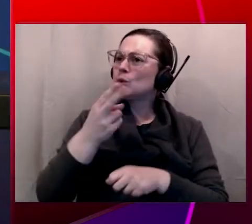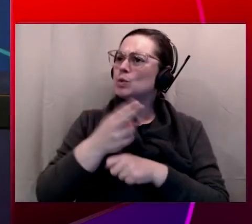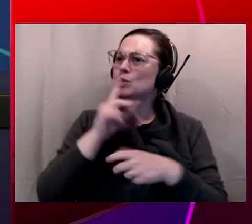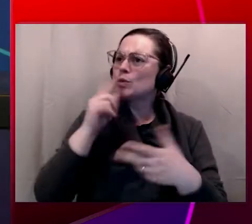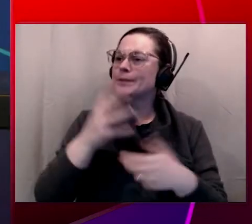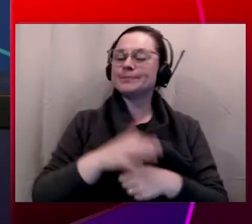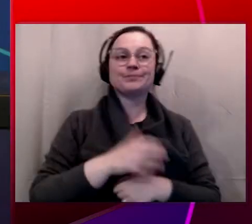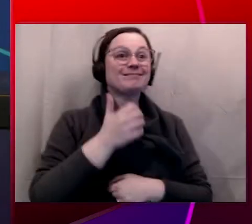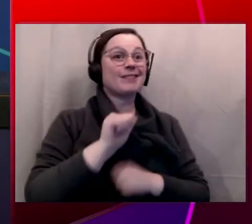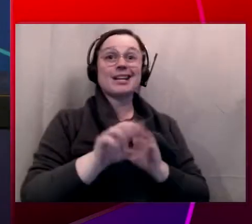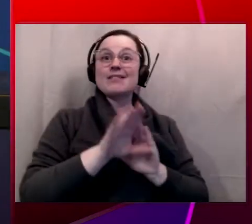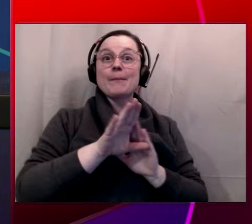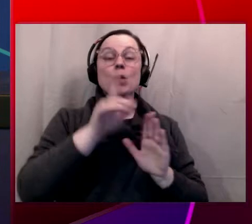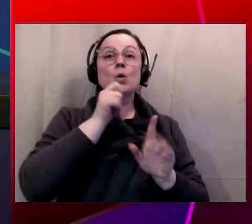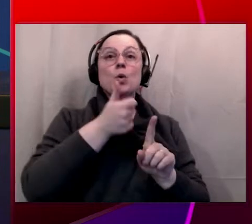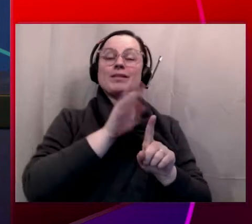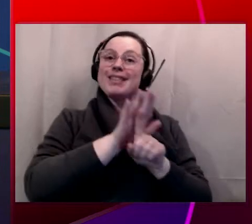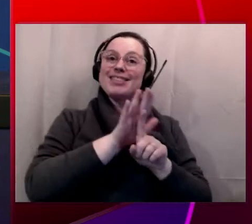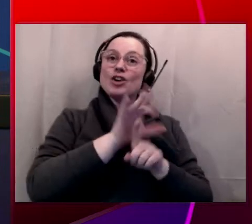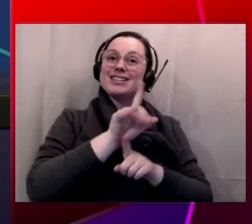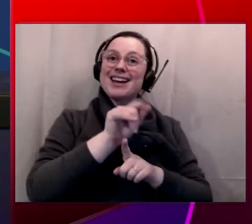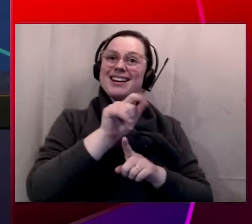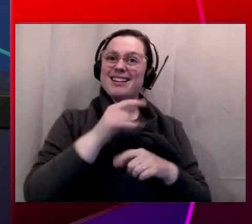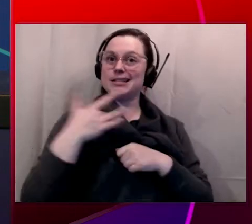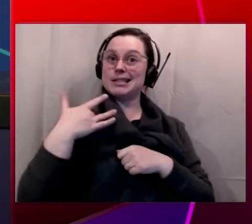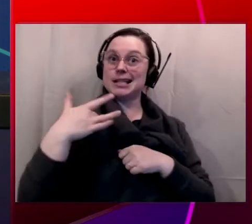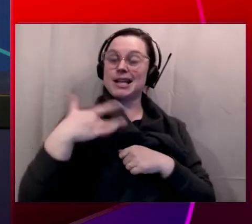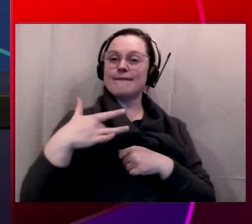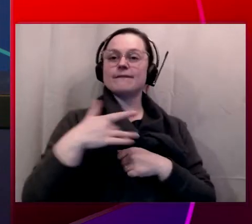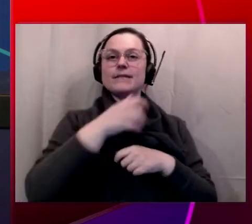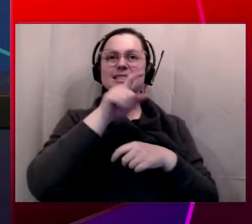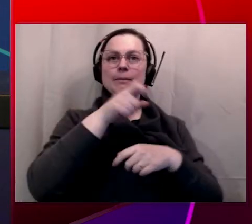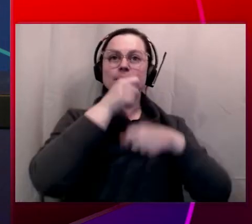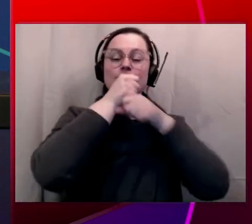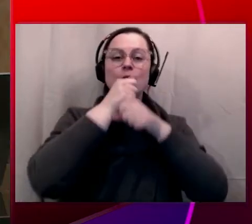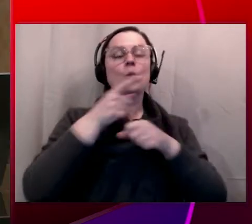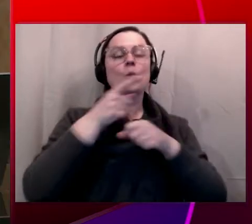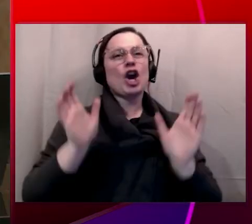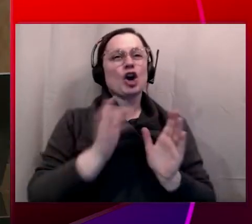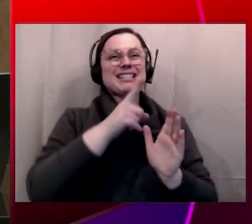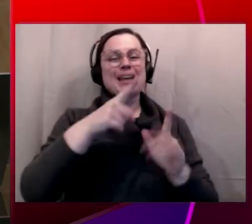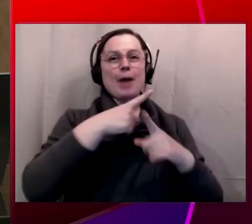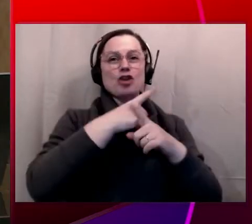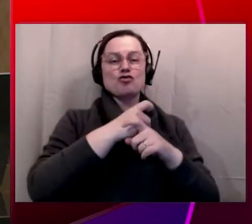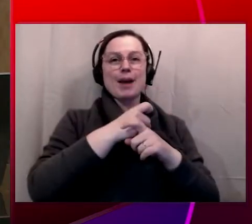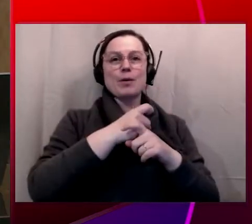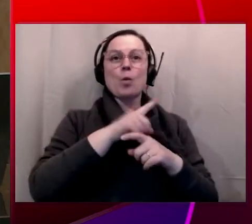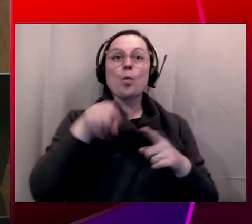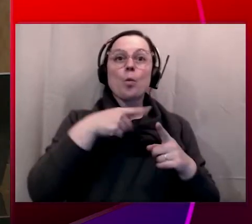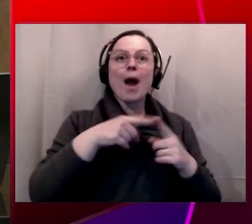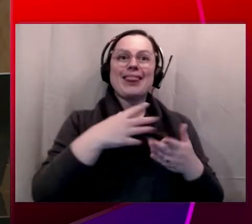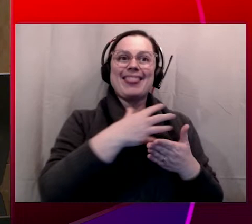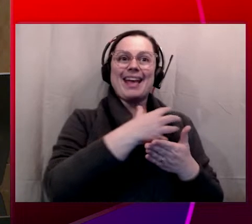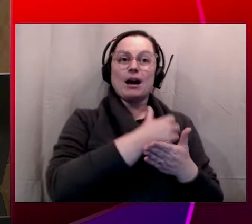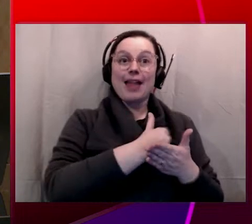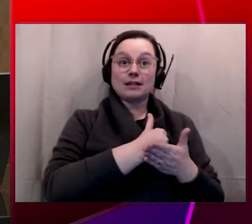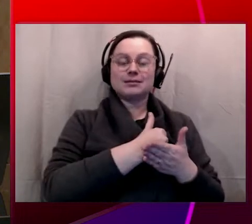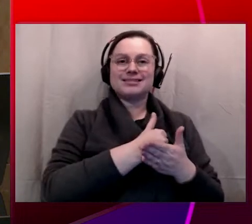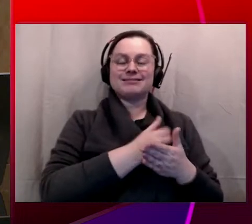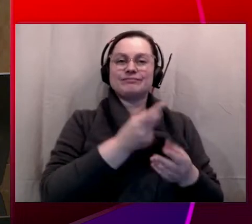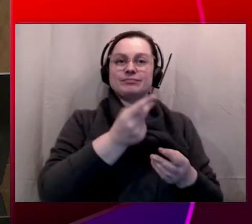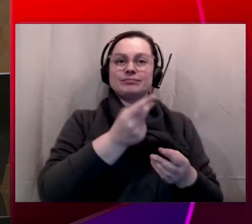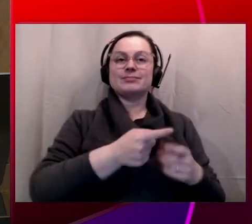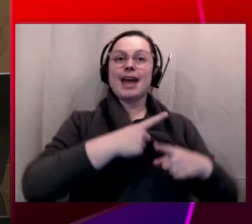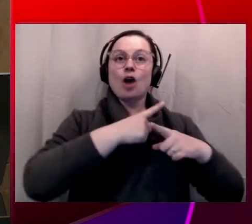who has sensitive data. We encourage developers to encrypt the data at the point of collection, right? So in the browser, in a